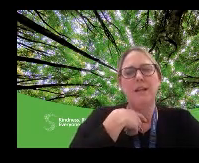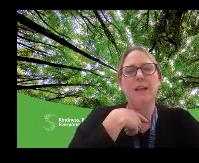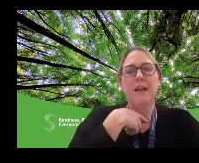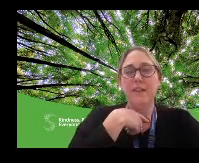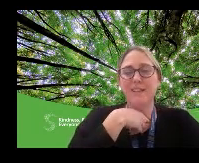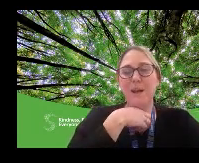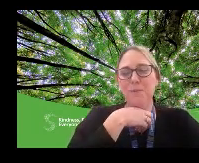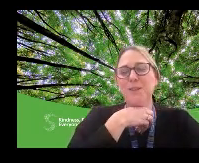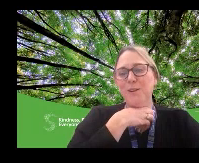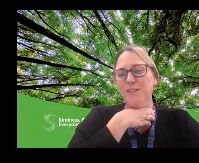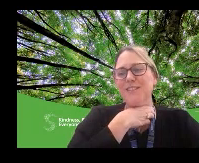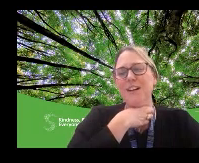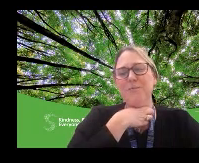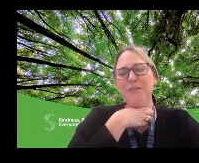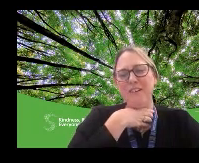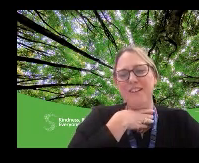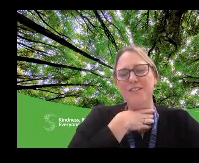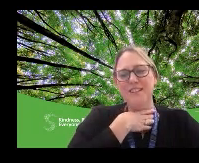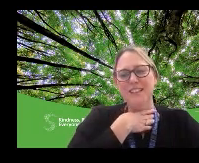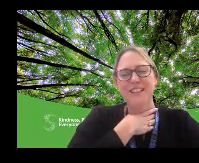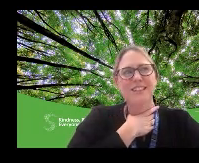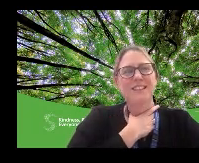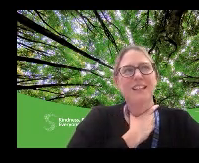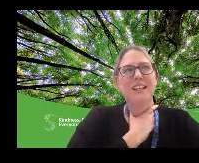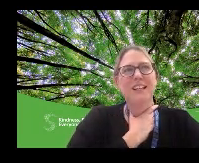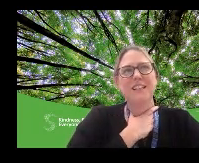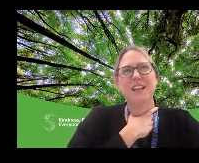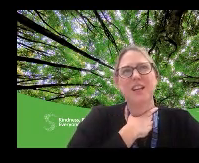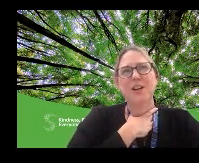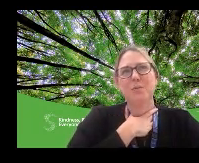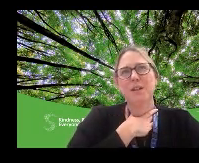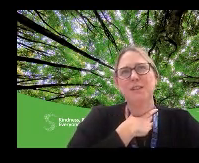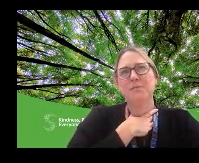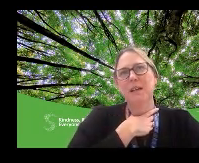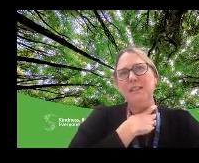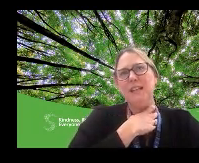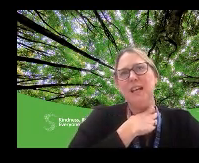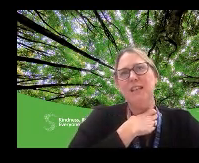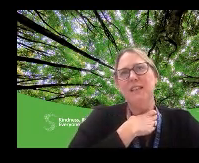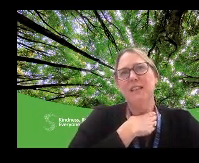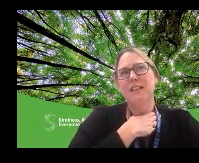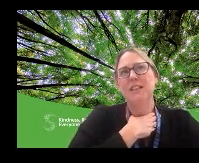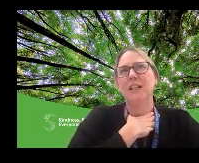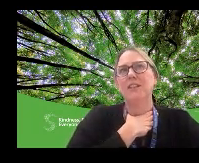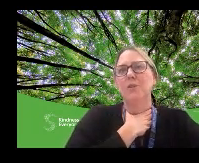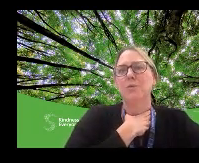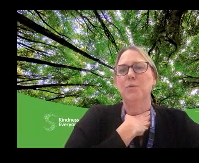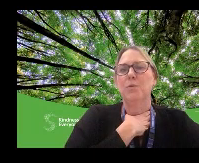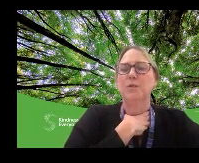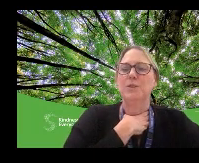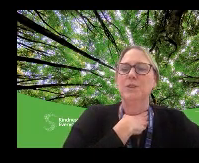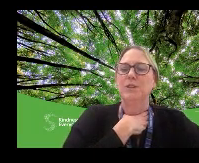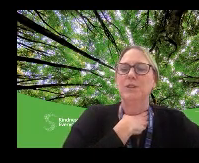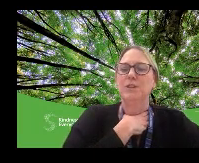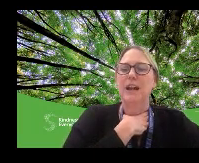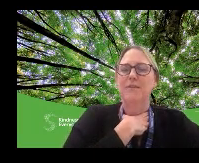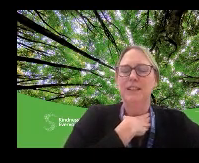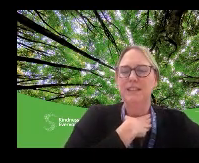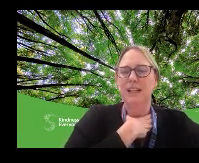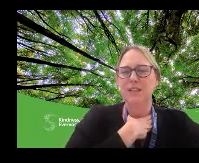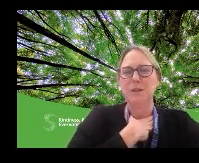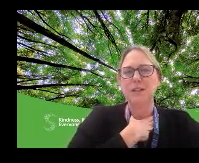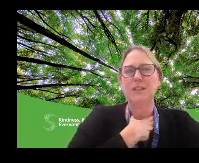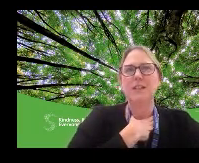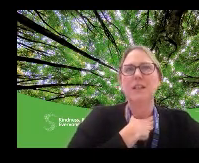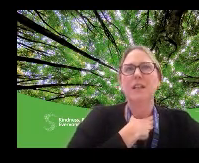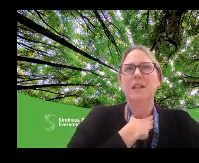very clearly, and this happens a lot, and we're very used to this, is that a young person may say they don't want to have